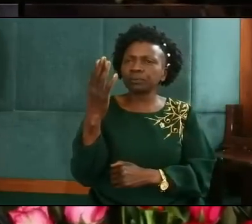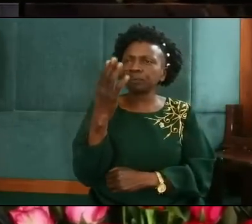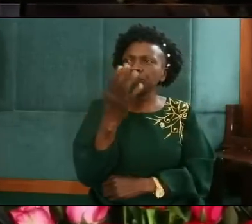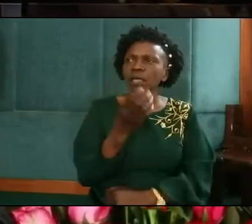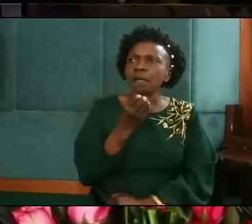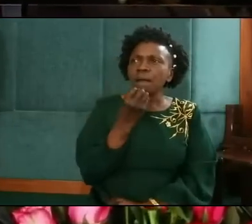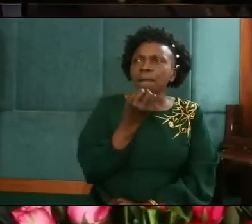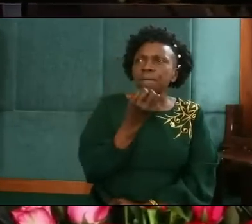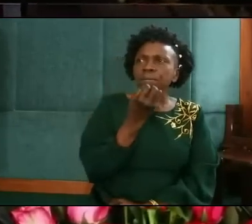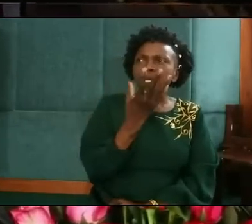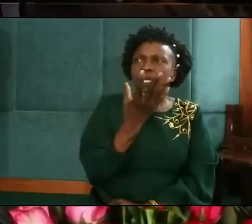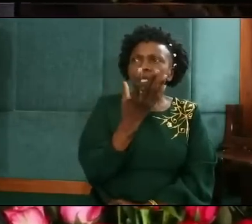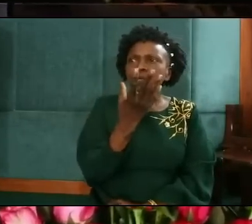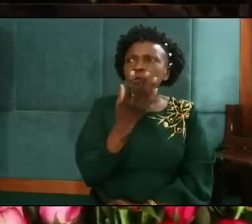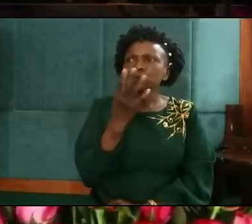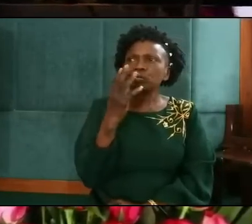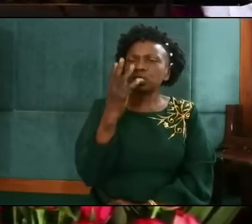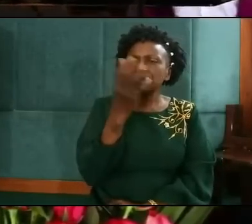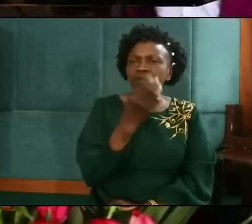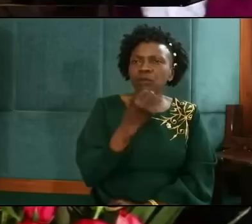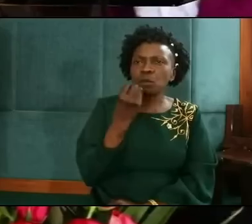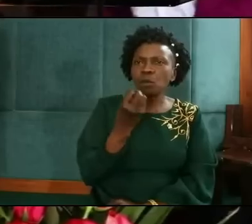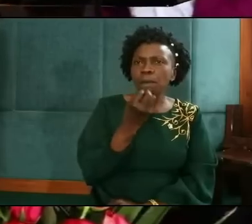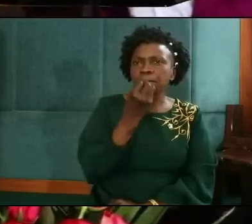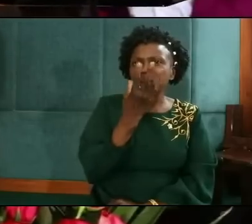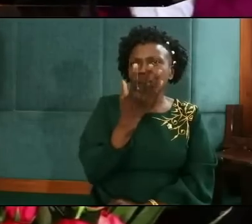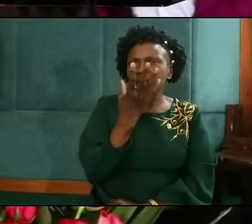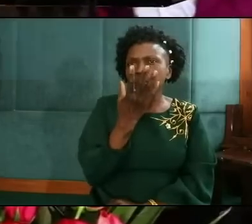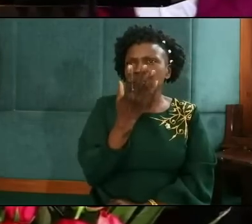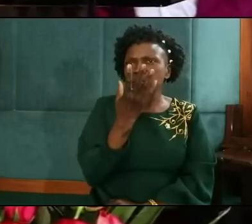Final call from Nairobi Central this morning.